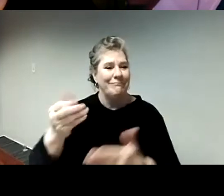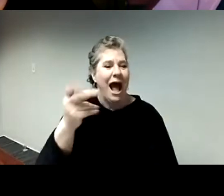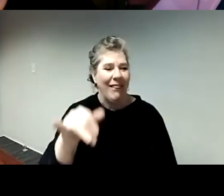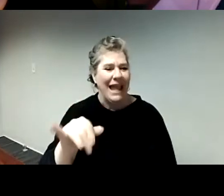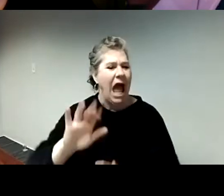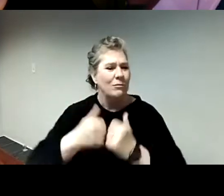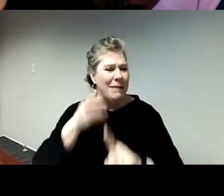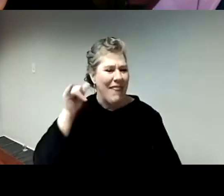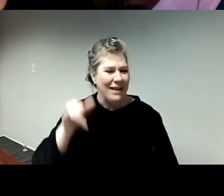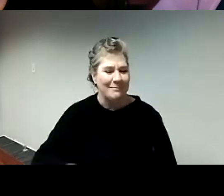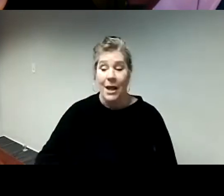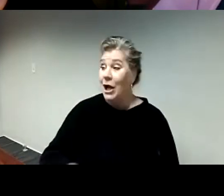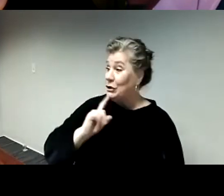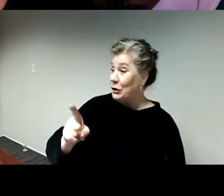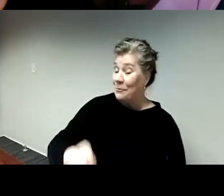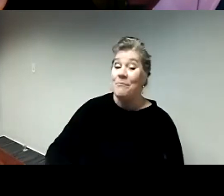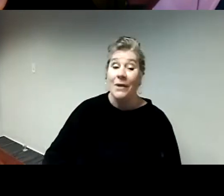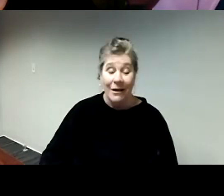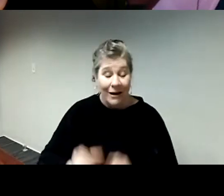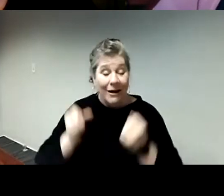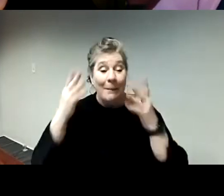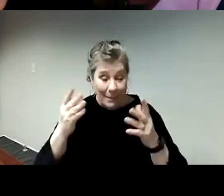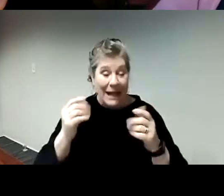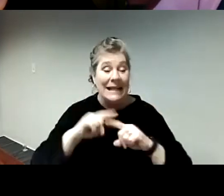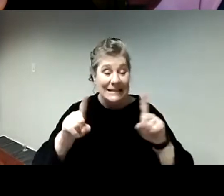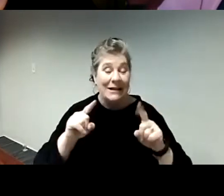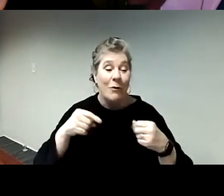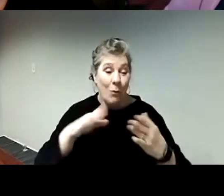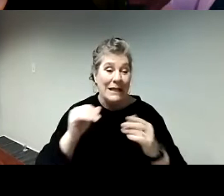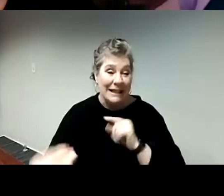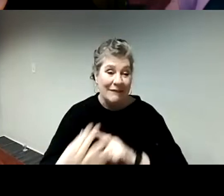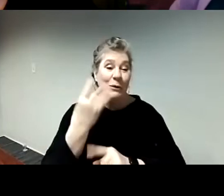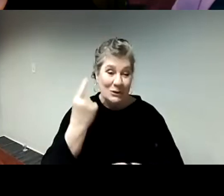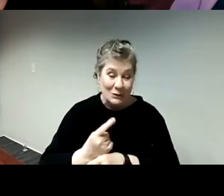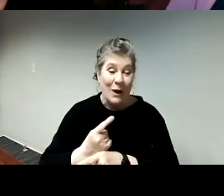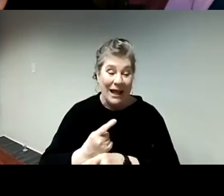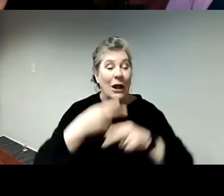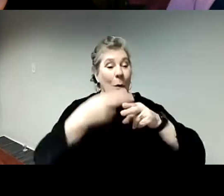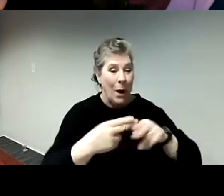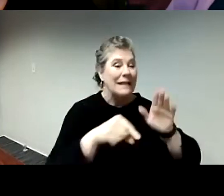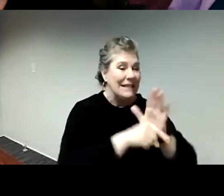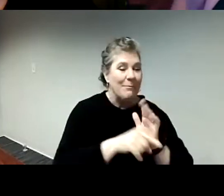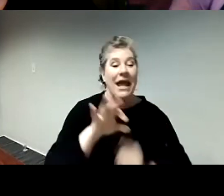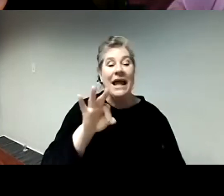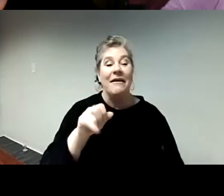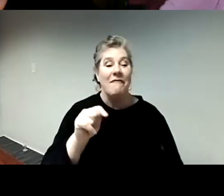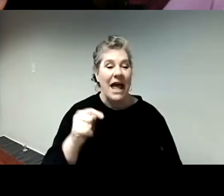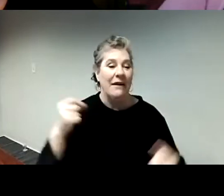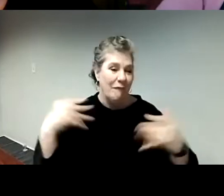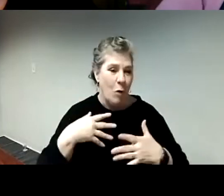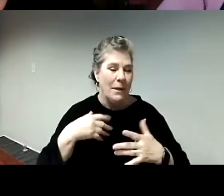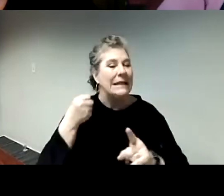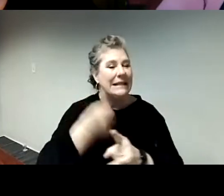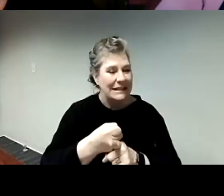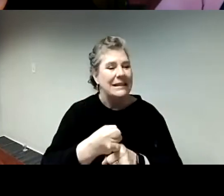Sure. Well, there are a lot of ways that it influences, that weight stigma and fat phobia influence food